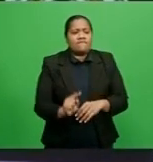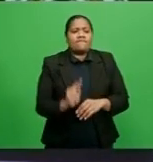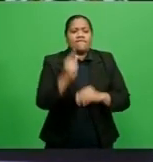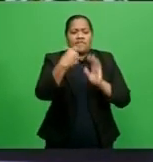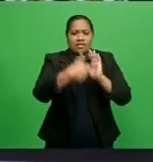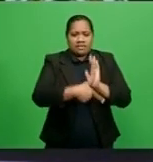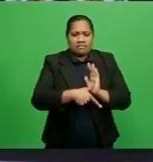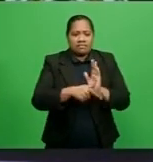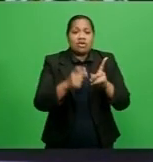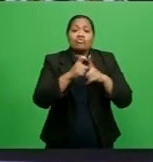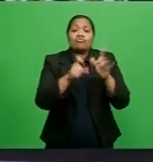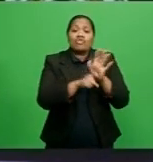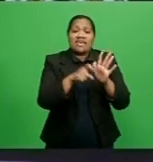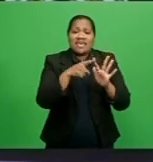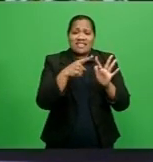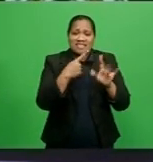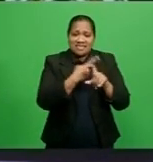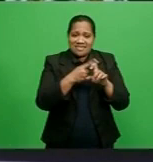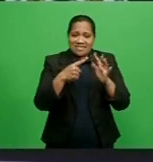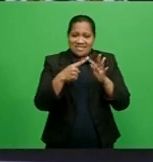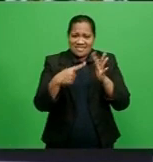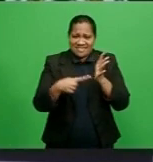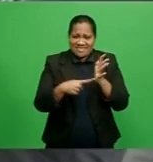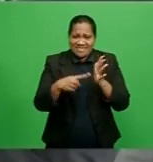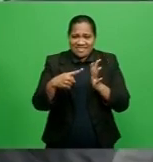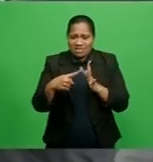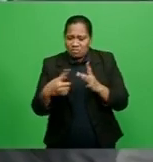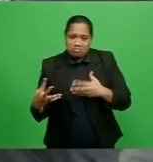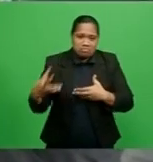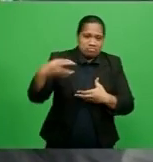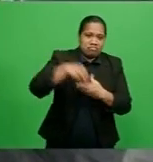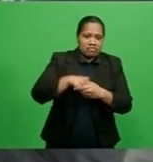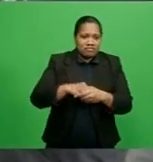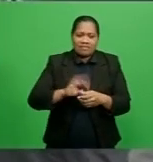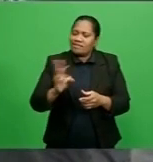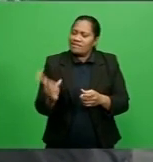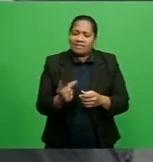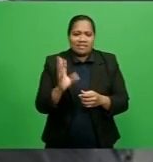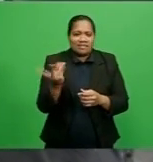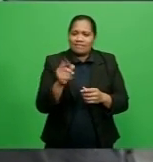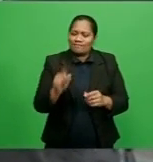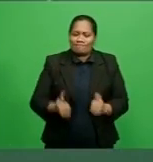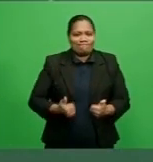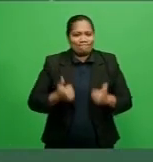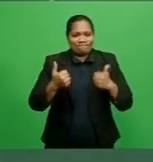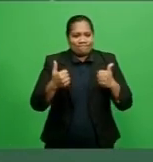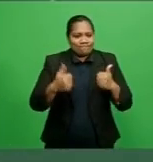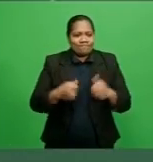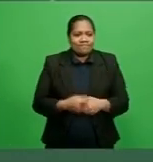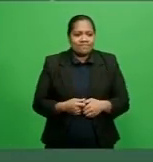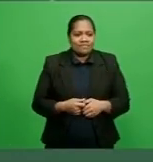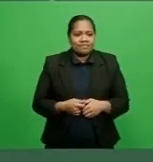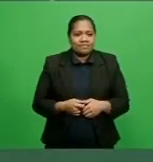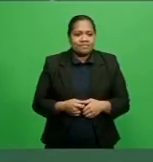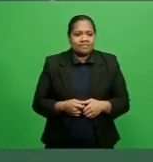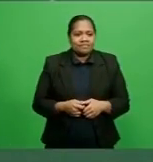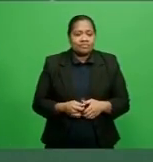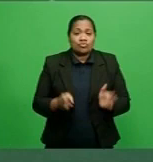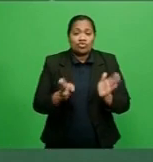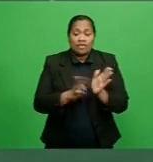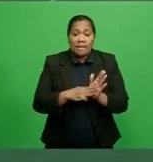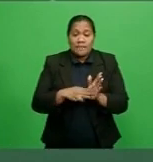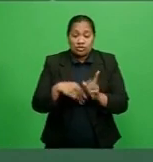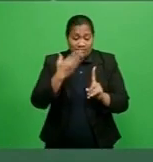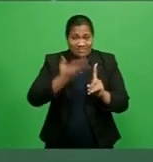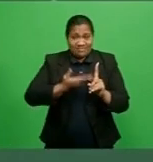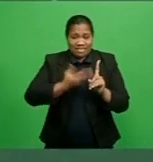Raketi has qualified. They are doing marvelously well on the scene. FIGFA Chief Executive Muhammad Yusuf says the association